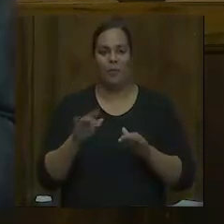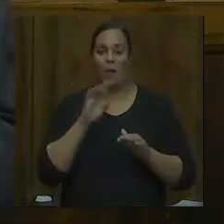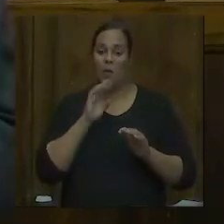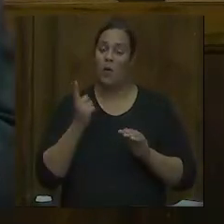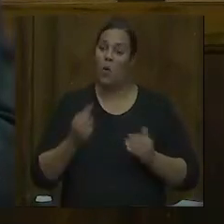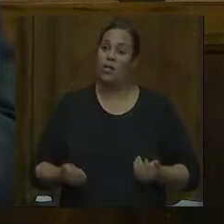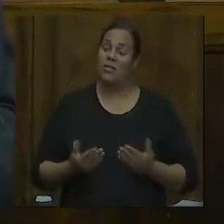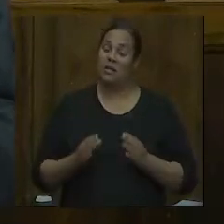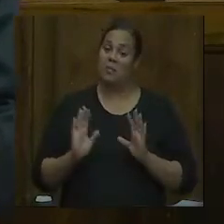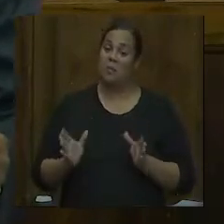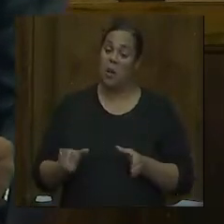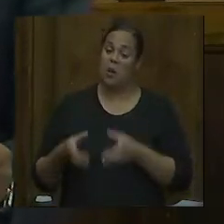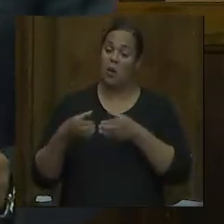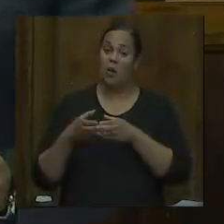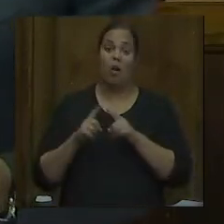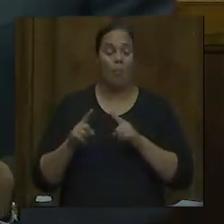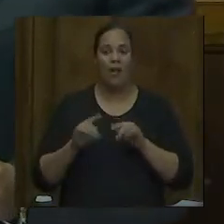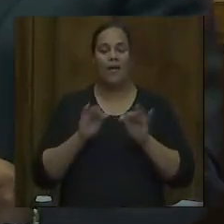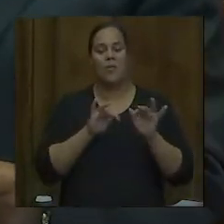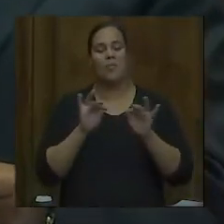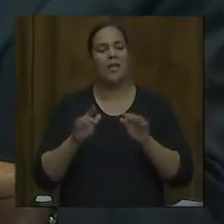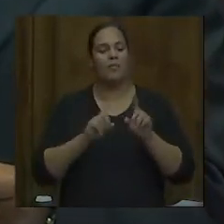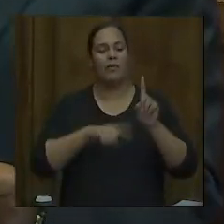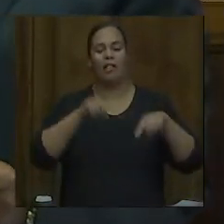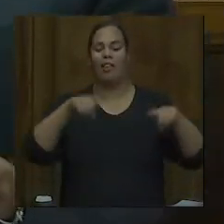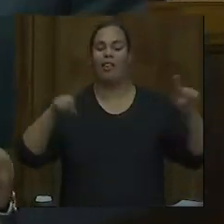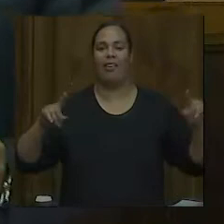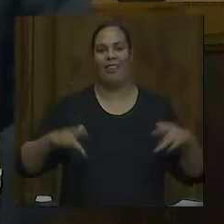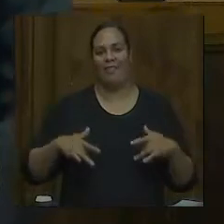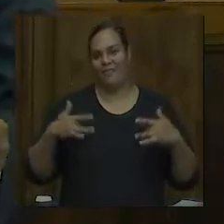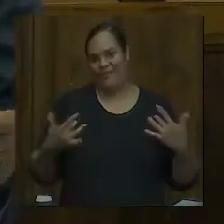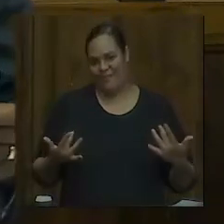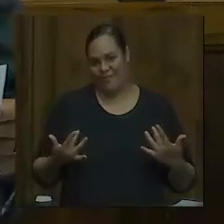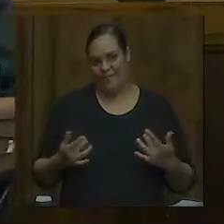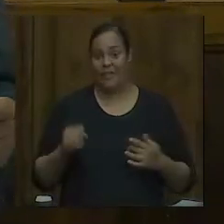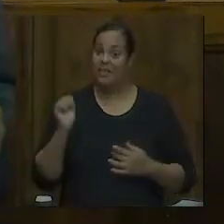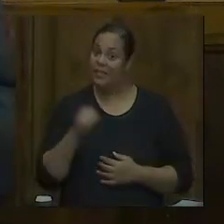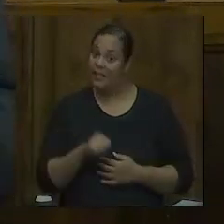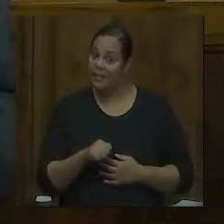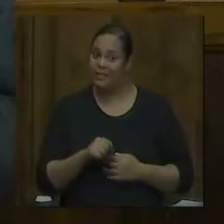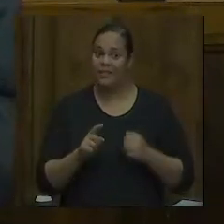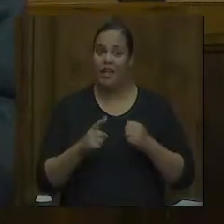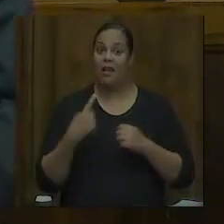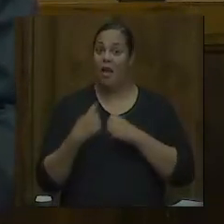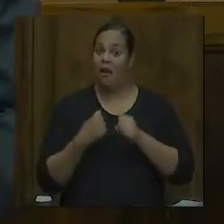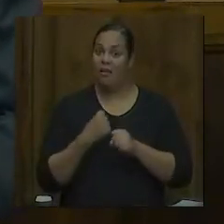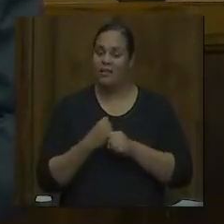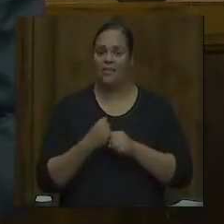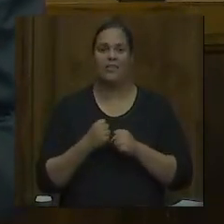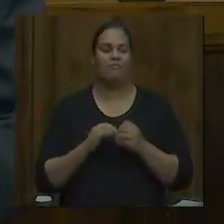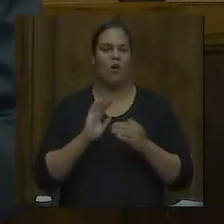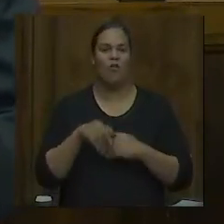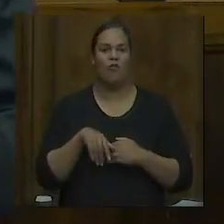particular group, but people of all walks of life. Hence, last year, more